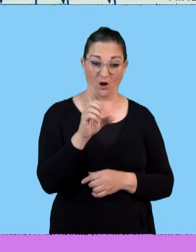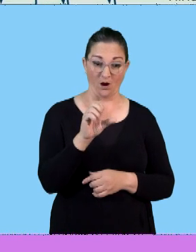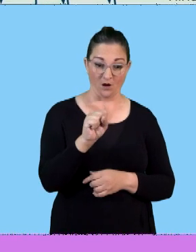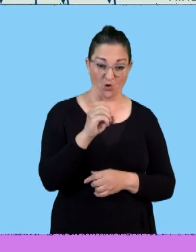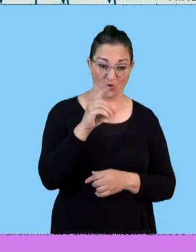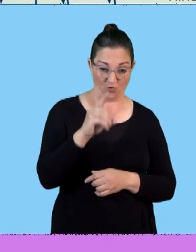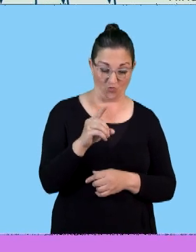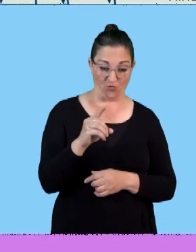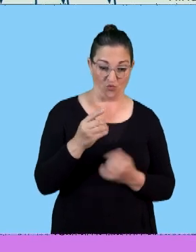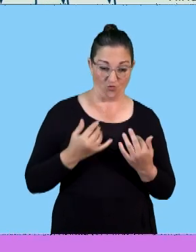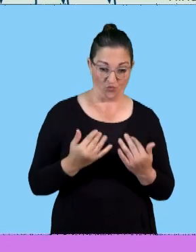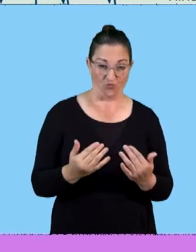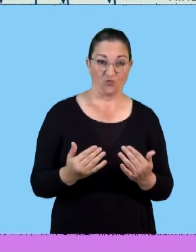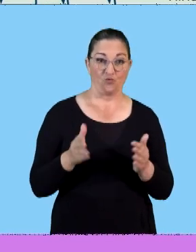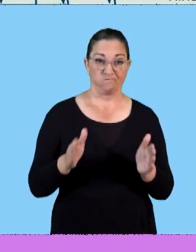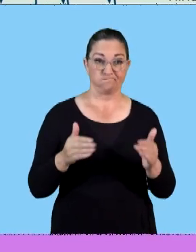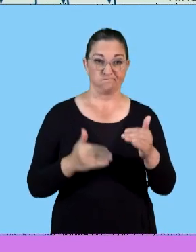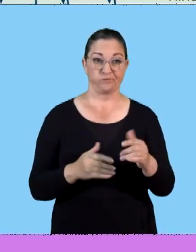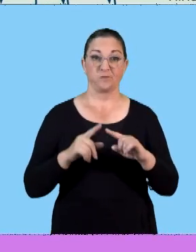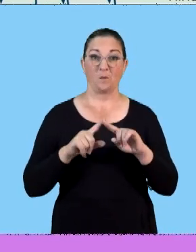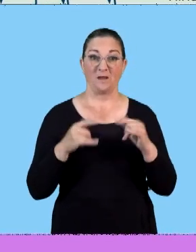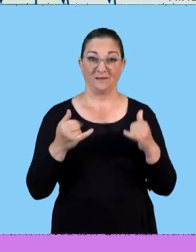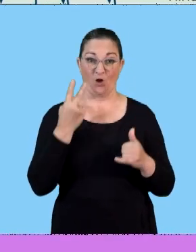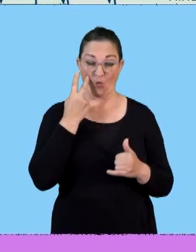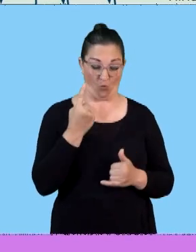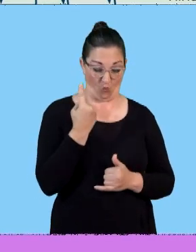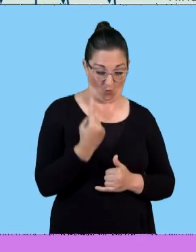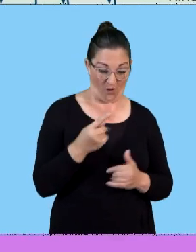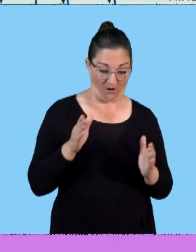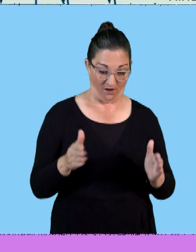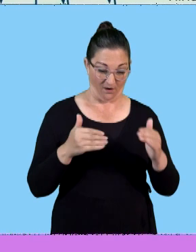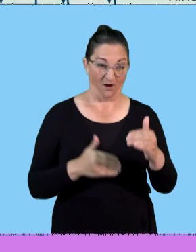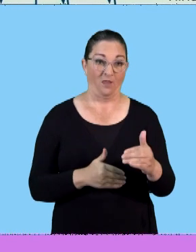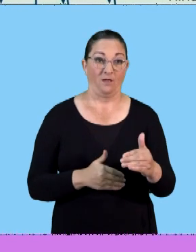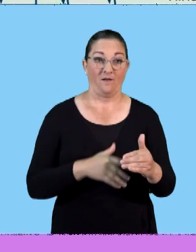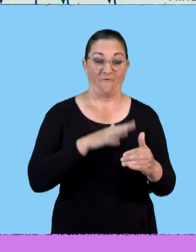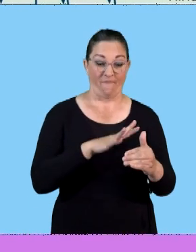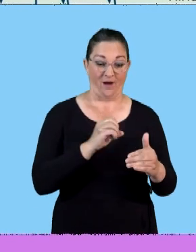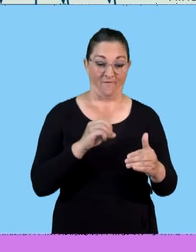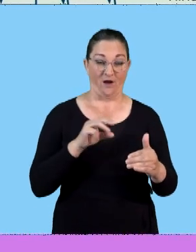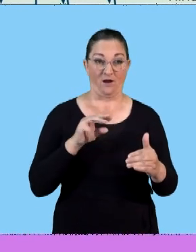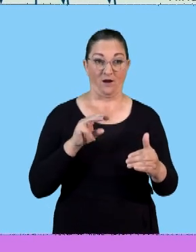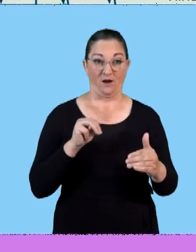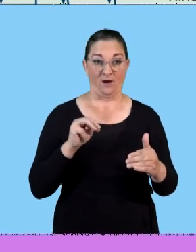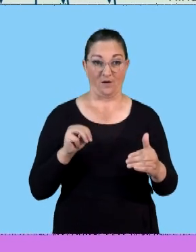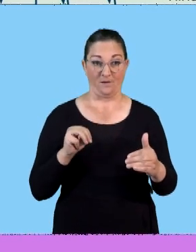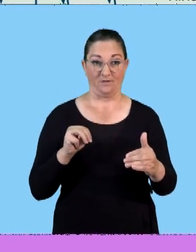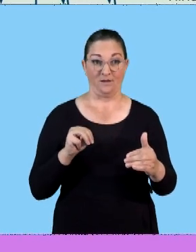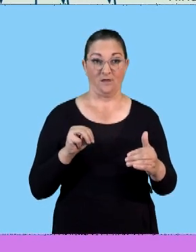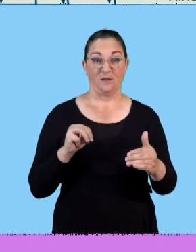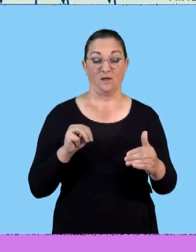grass in square meters if the dimension of one sod of grass are 500 meters